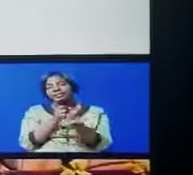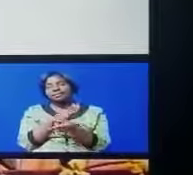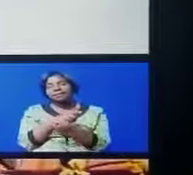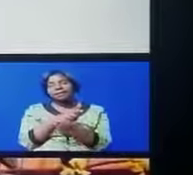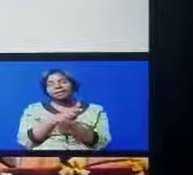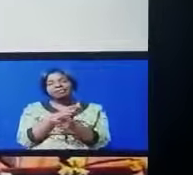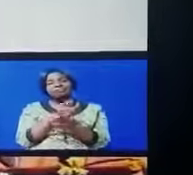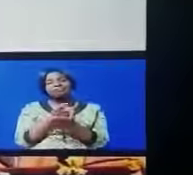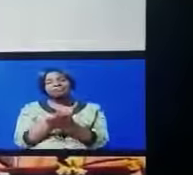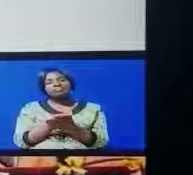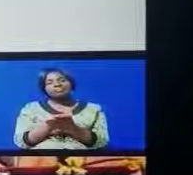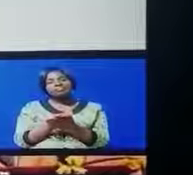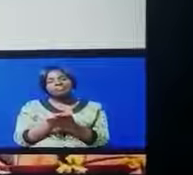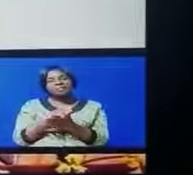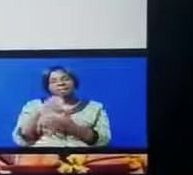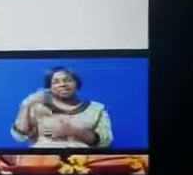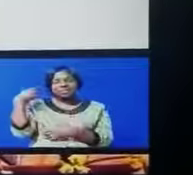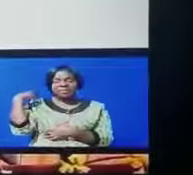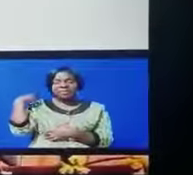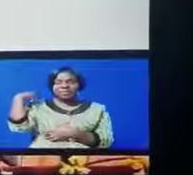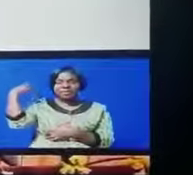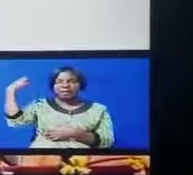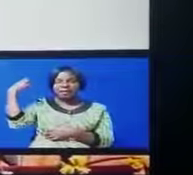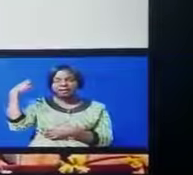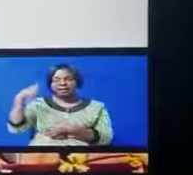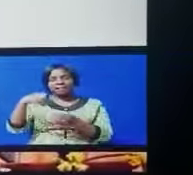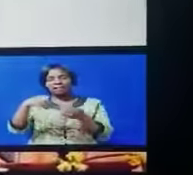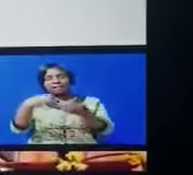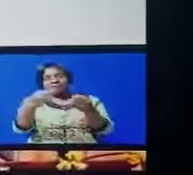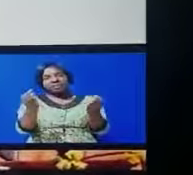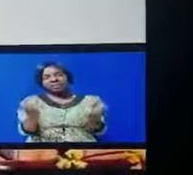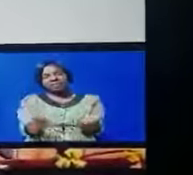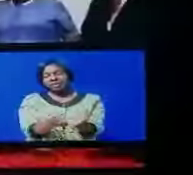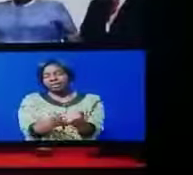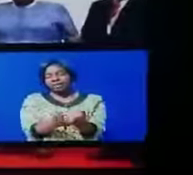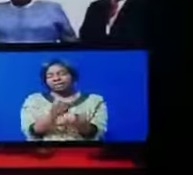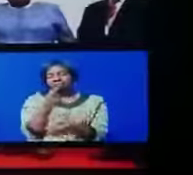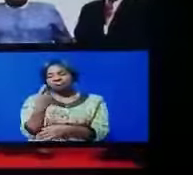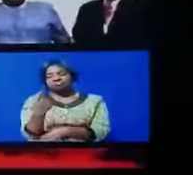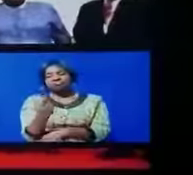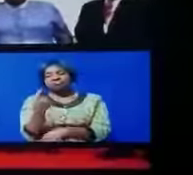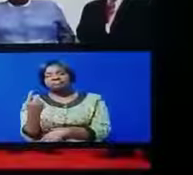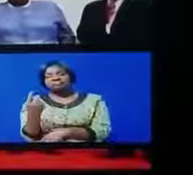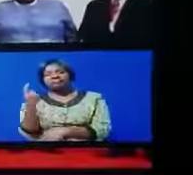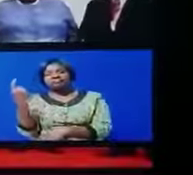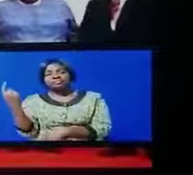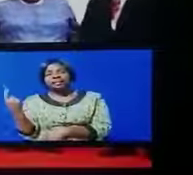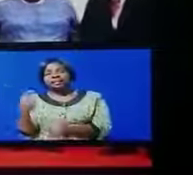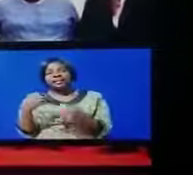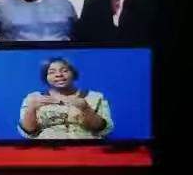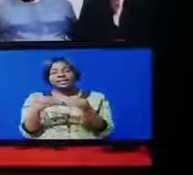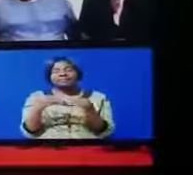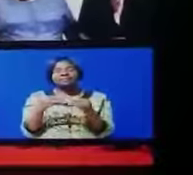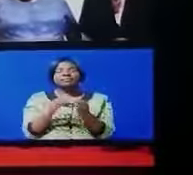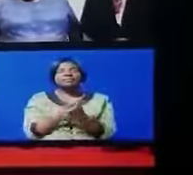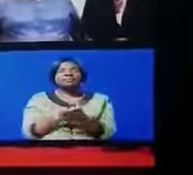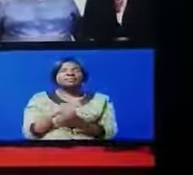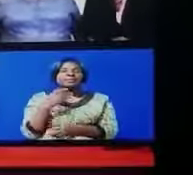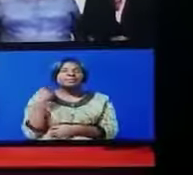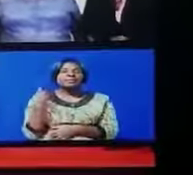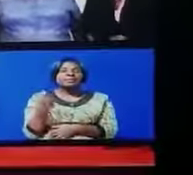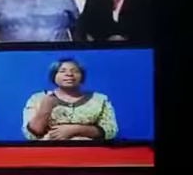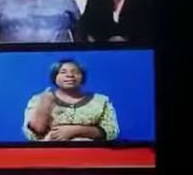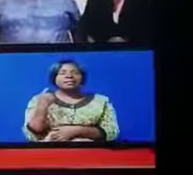community, family, as well as at the individual level. According to Dr. Kalirani, Malawi has